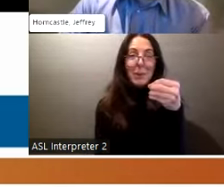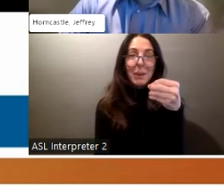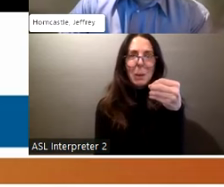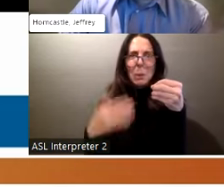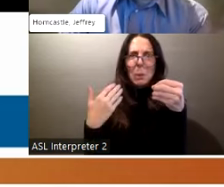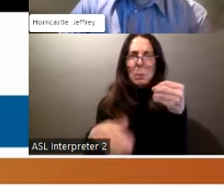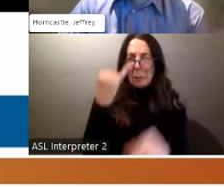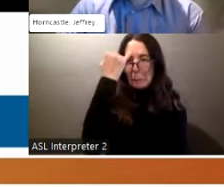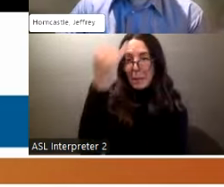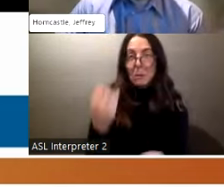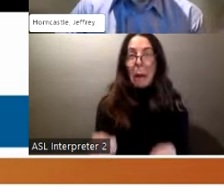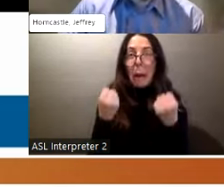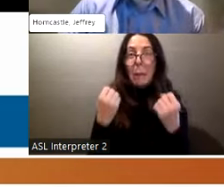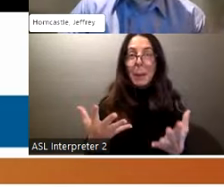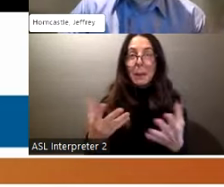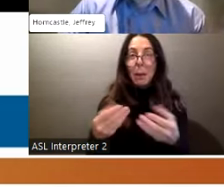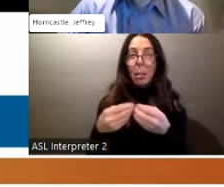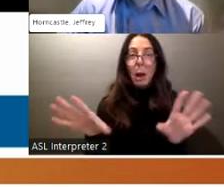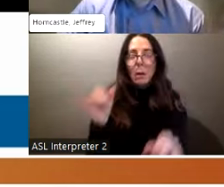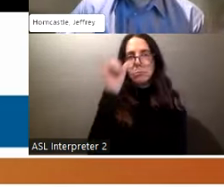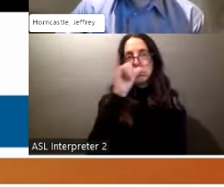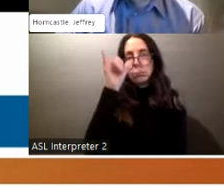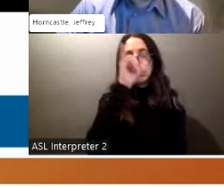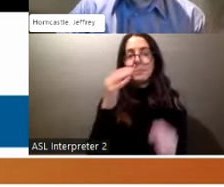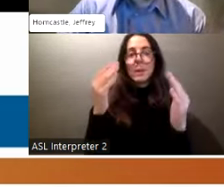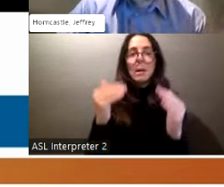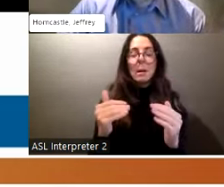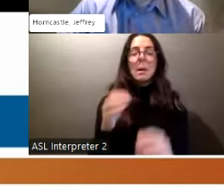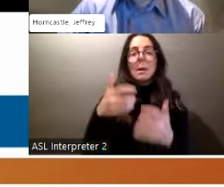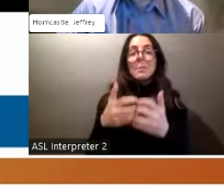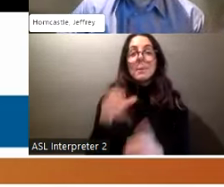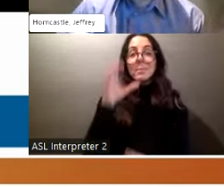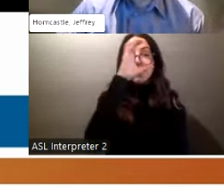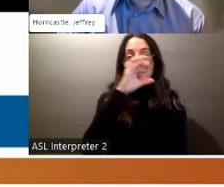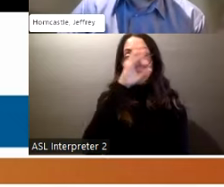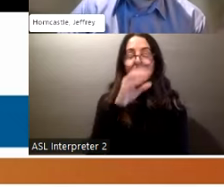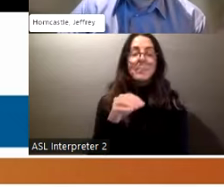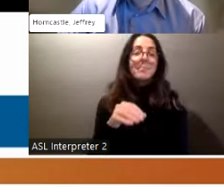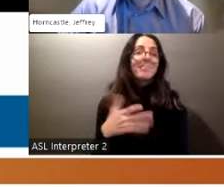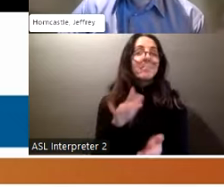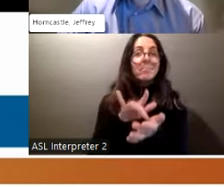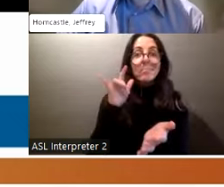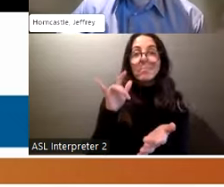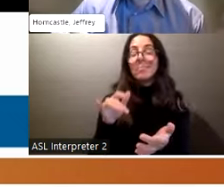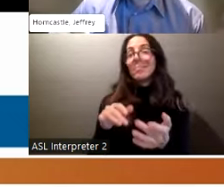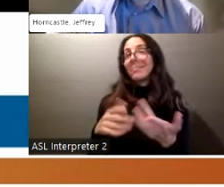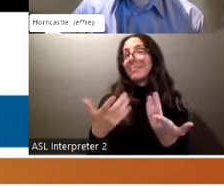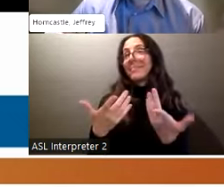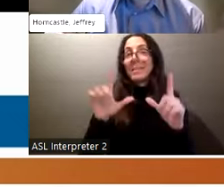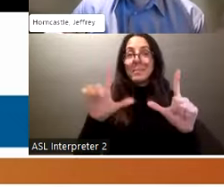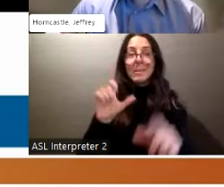huge amount. Search engine optimization, compromised social media accounts, fraudulent ads,